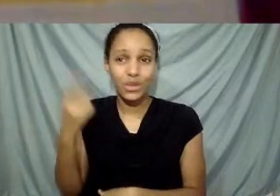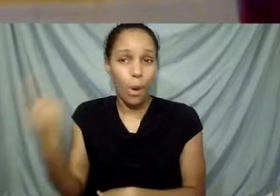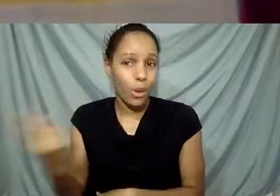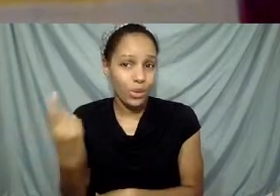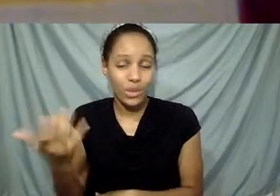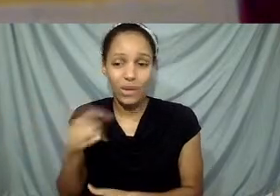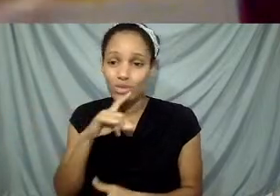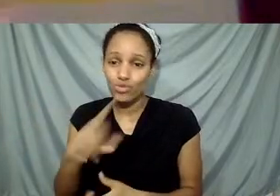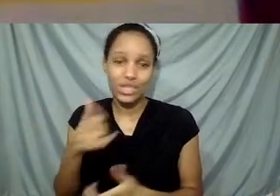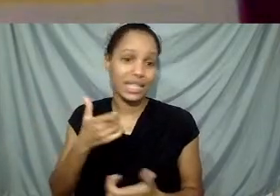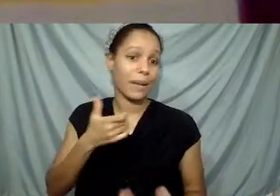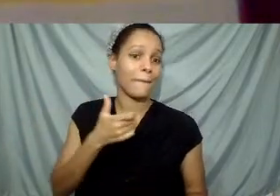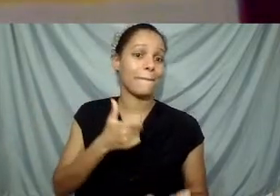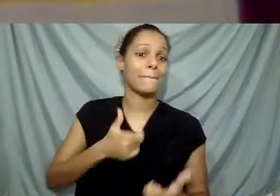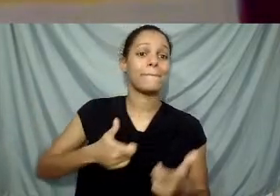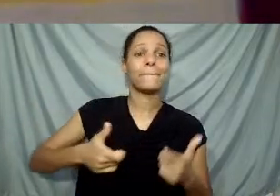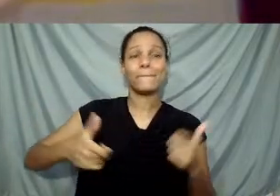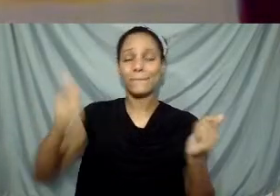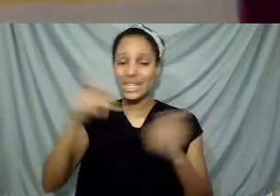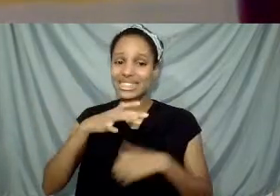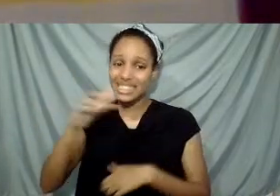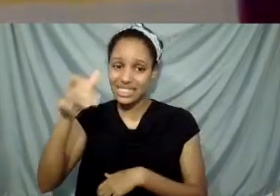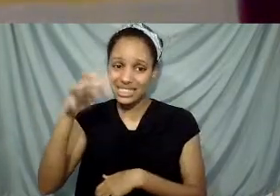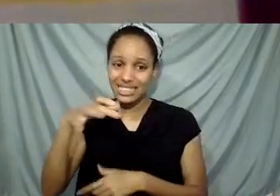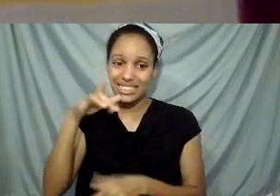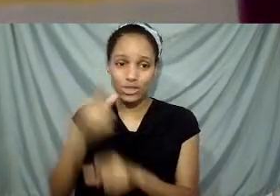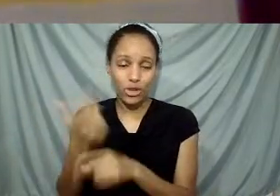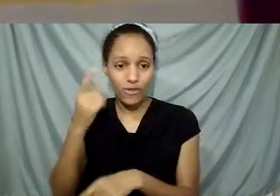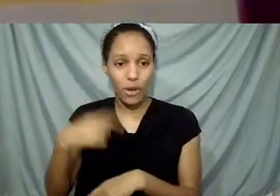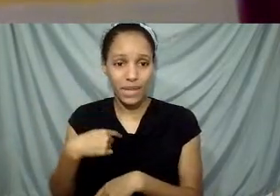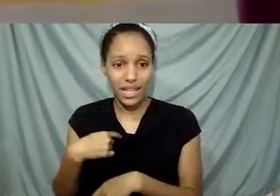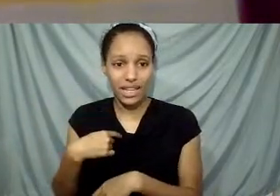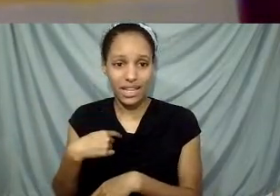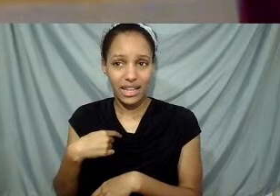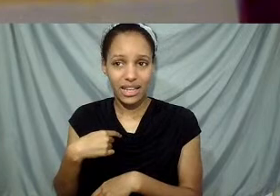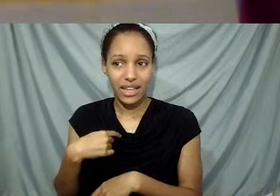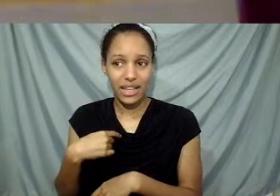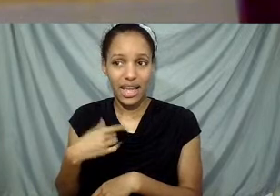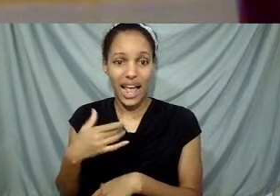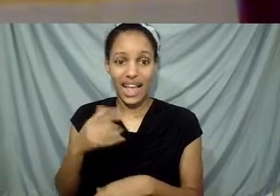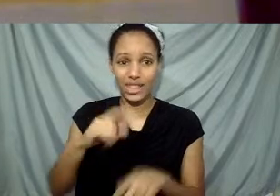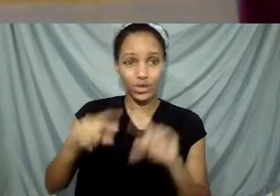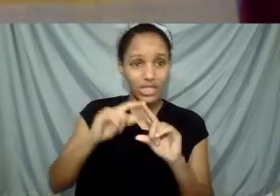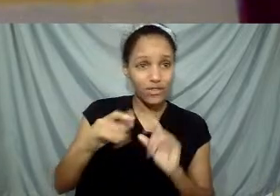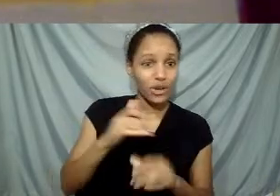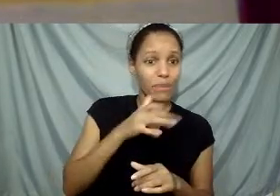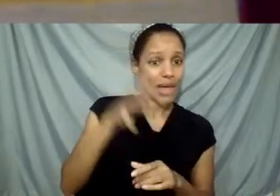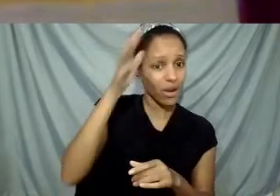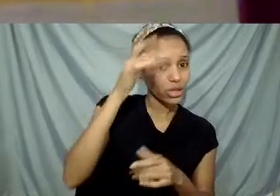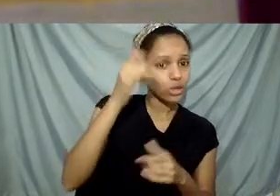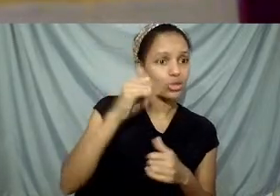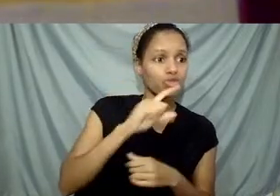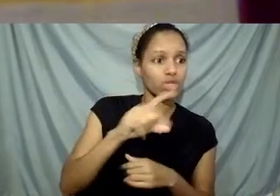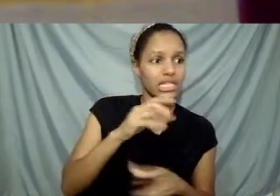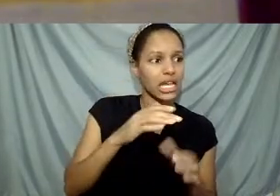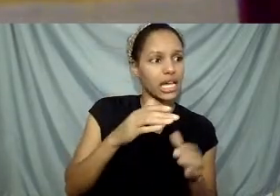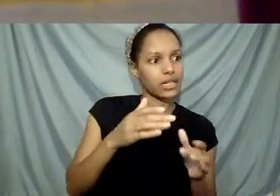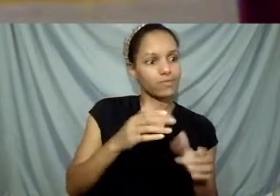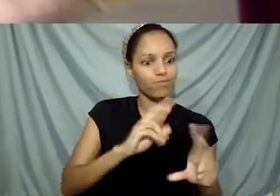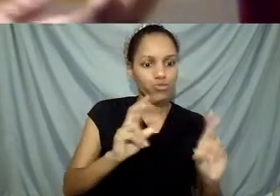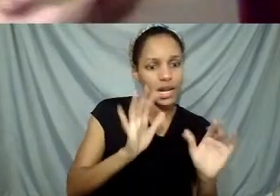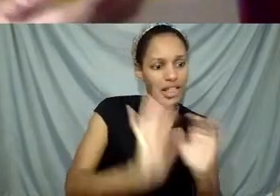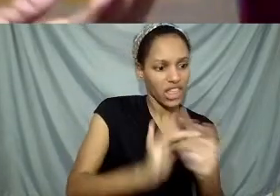sister among parents. And these are parents that have been preparing their kids from 2 years old to get into these specialized high